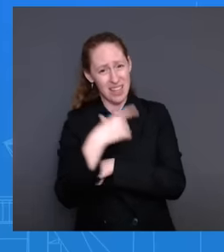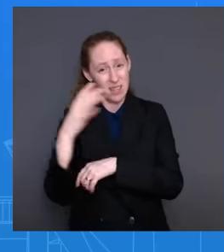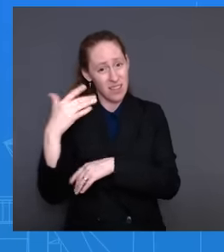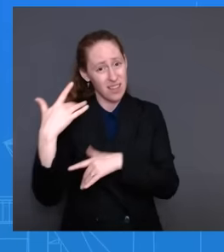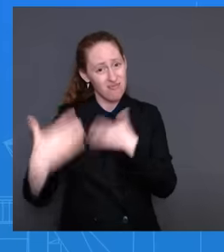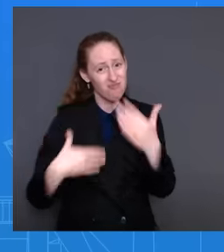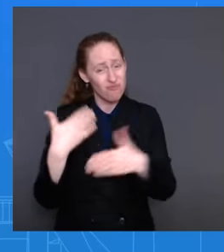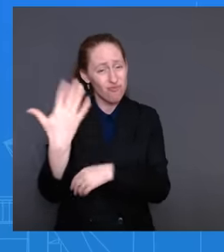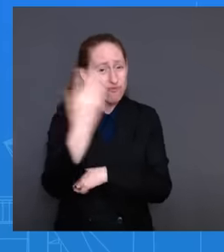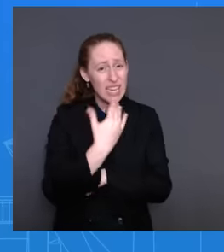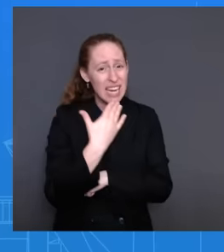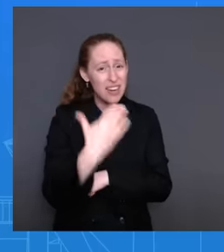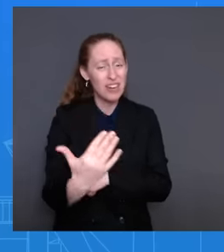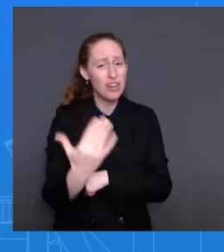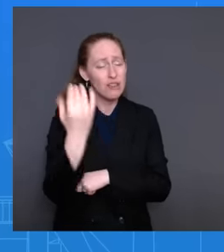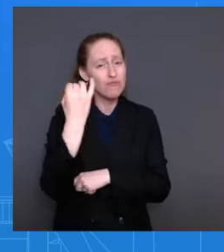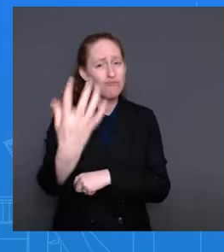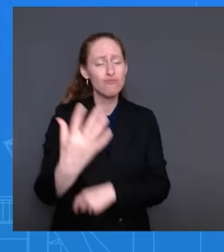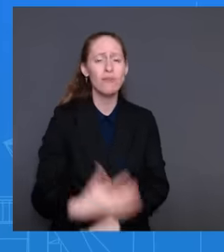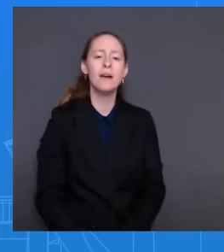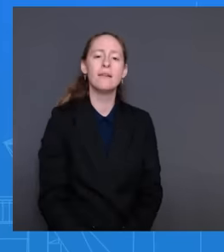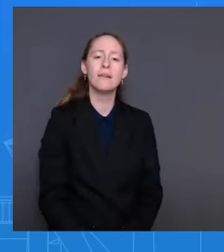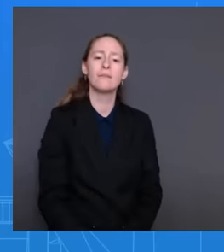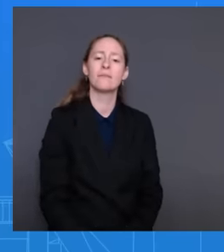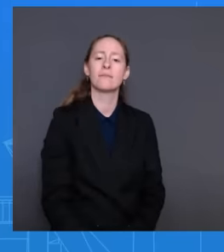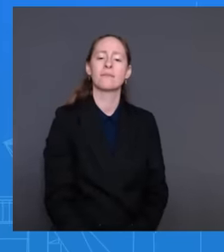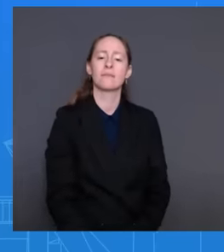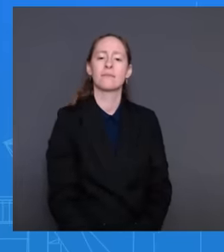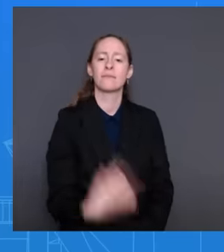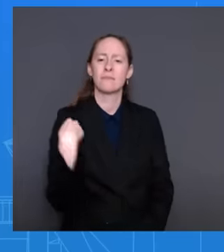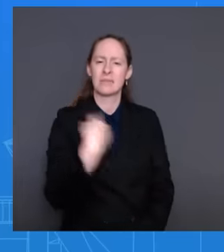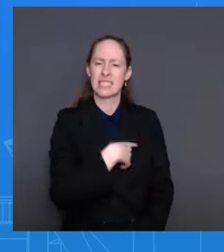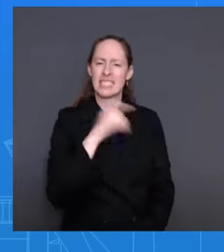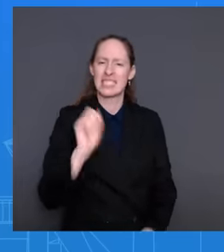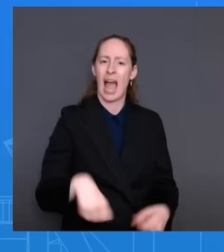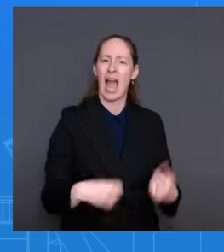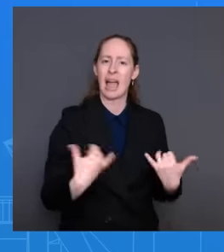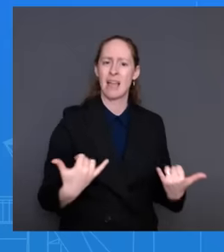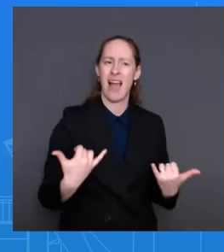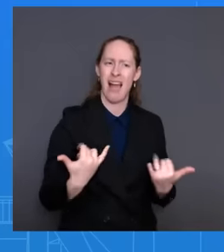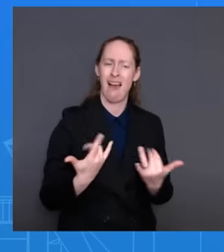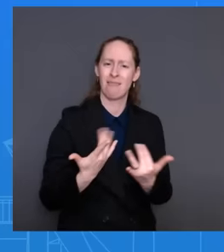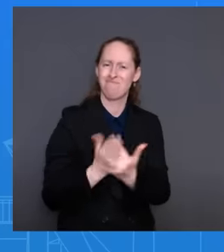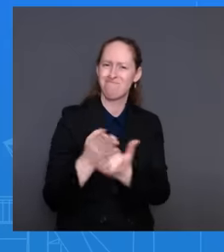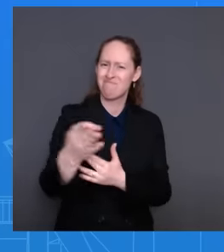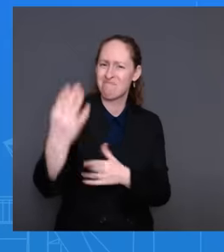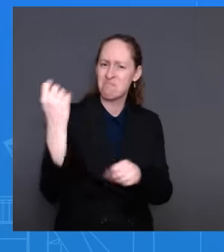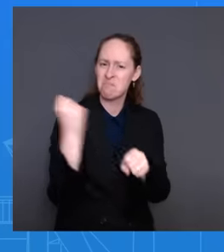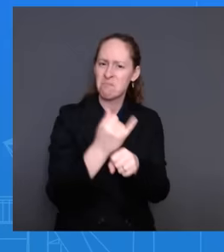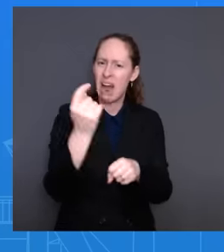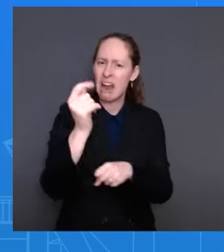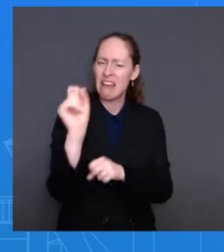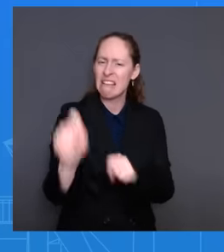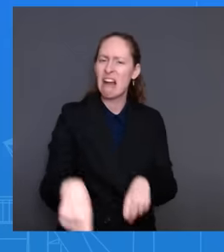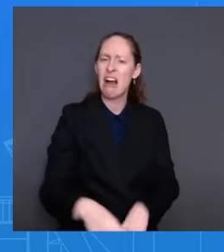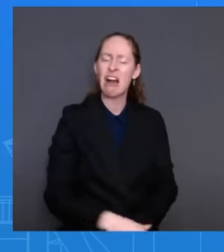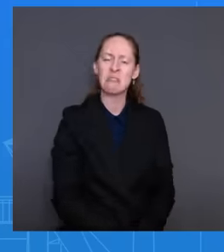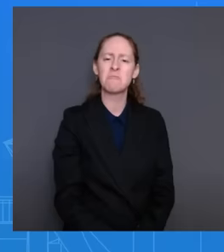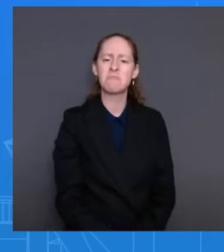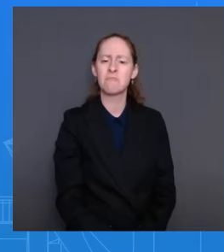that the President talked about today from historically strong recovery to more